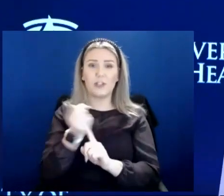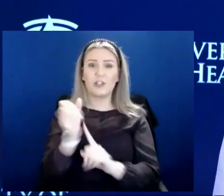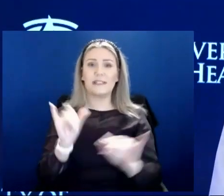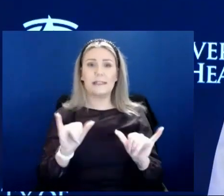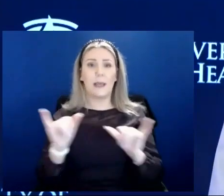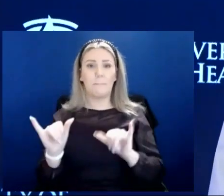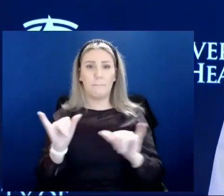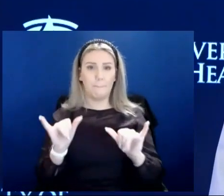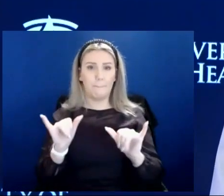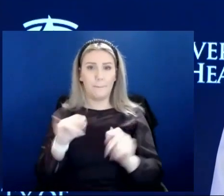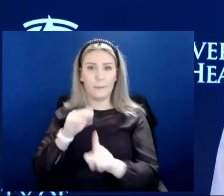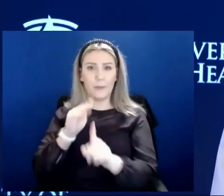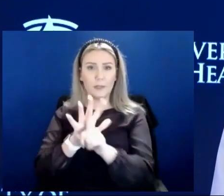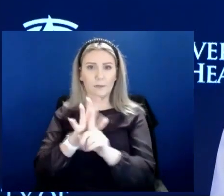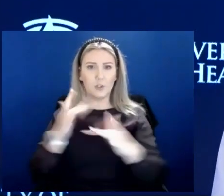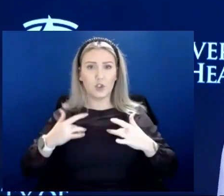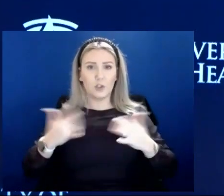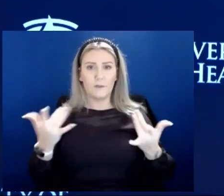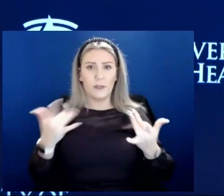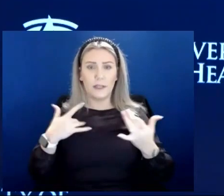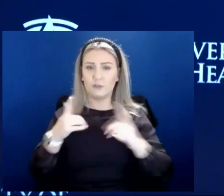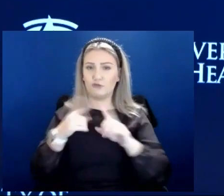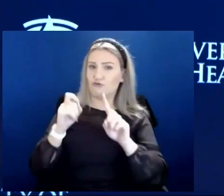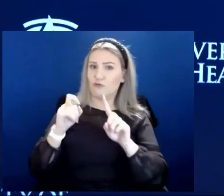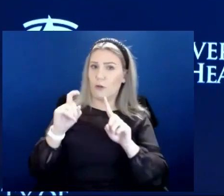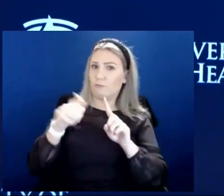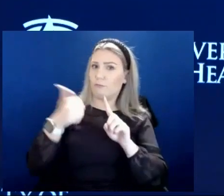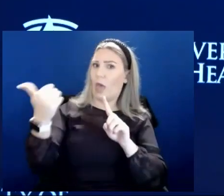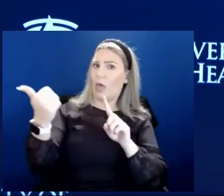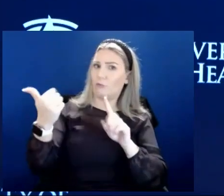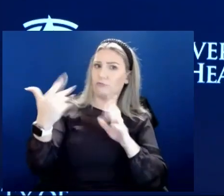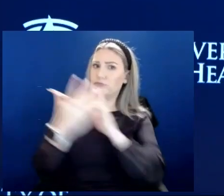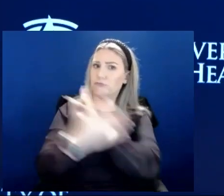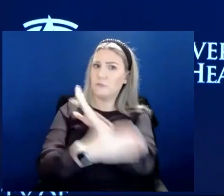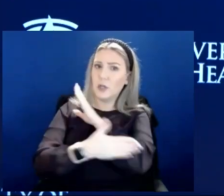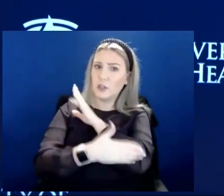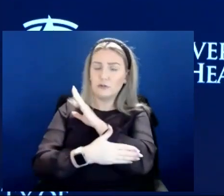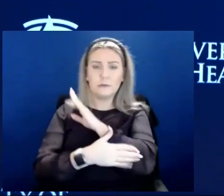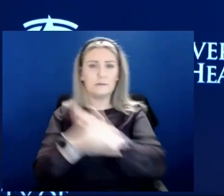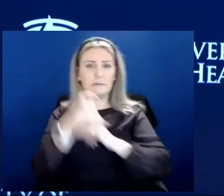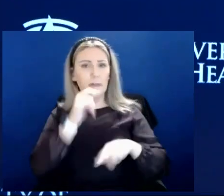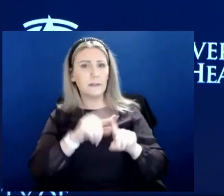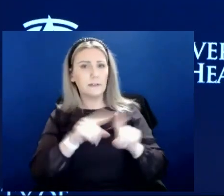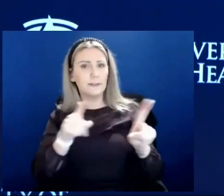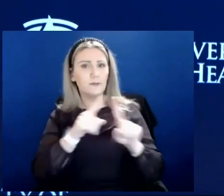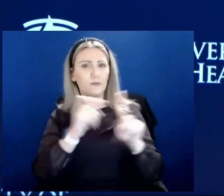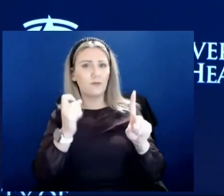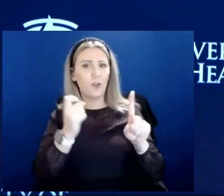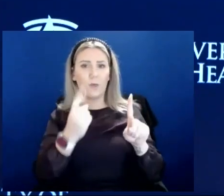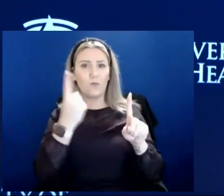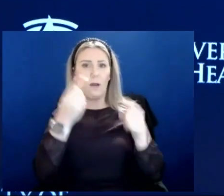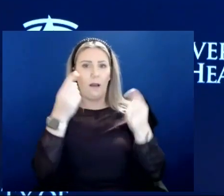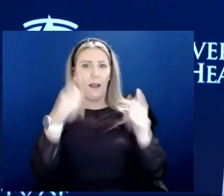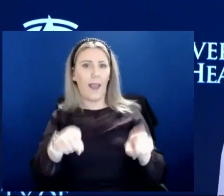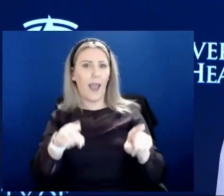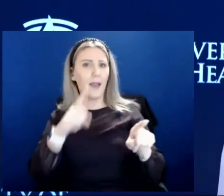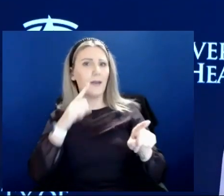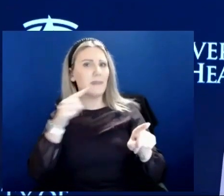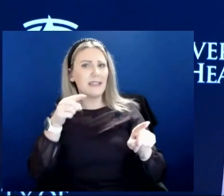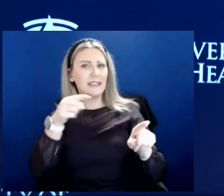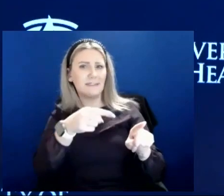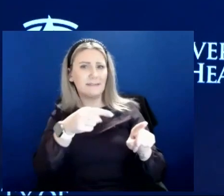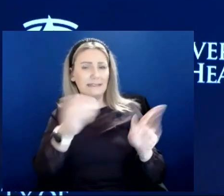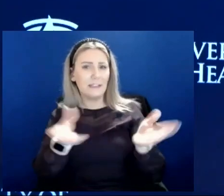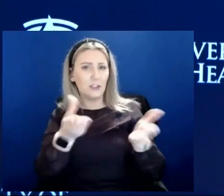exposure to events halfway across the world is no different than exposure to the one down the street. You know, you think about social